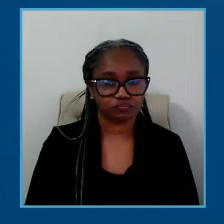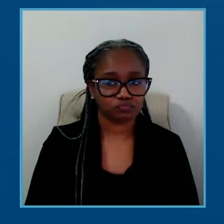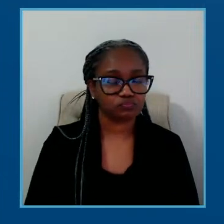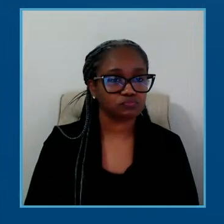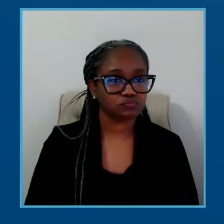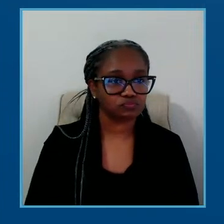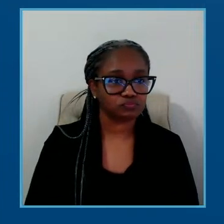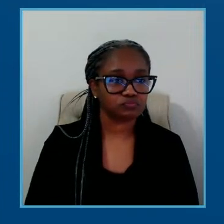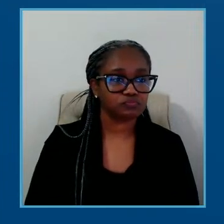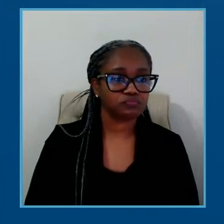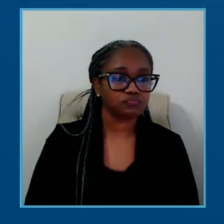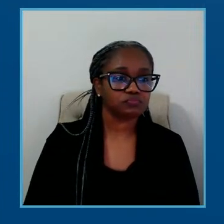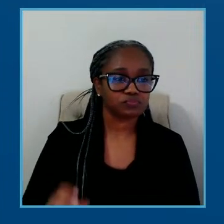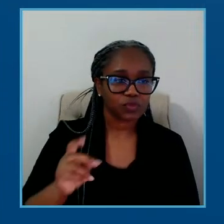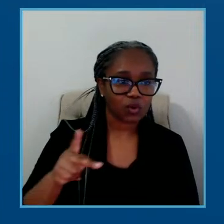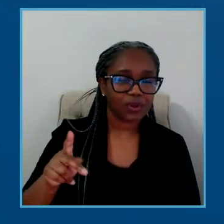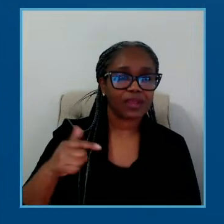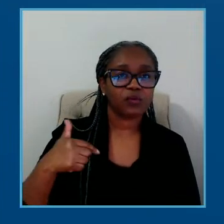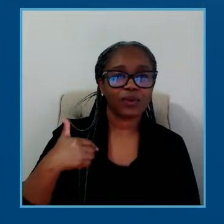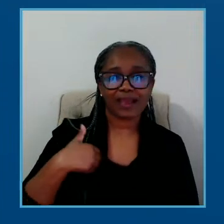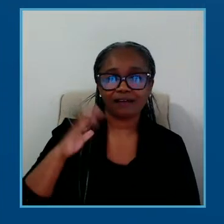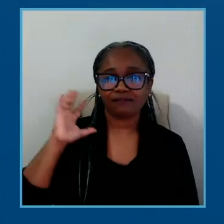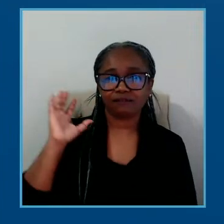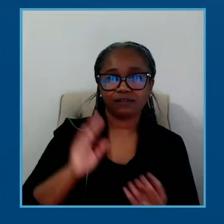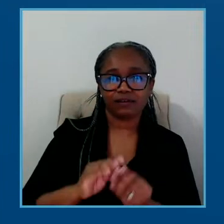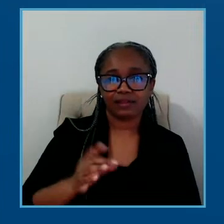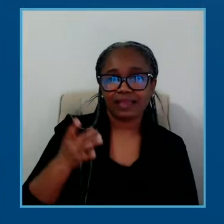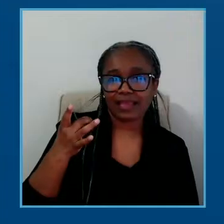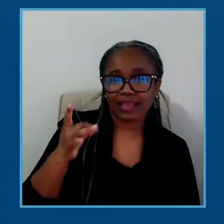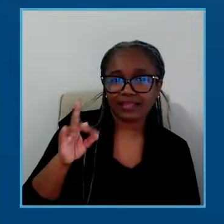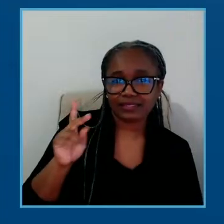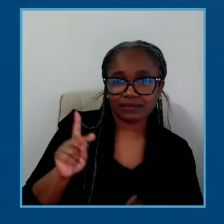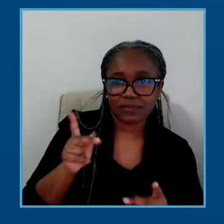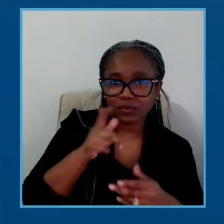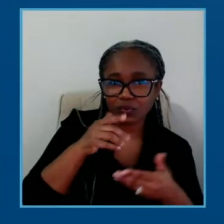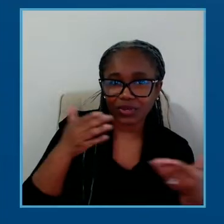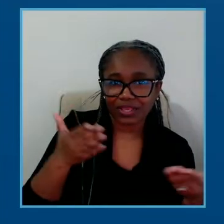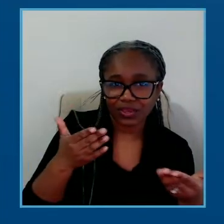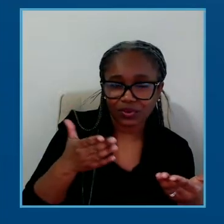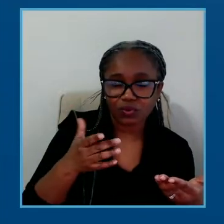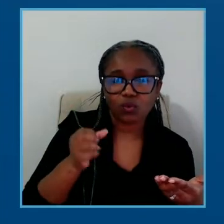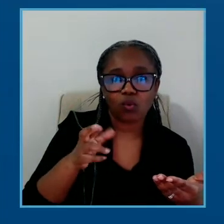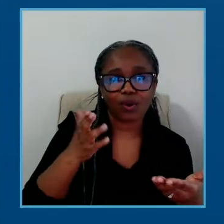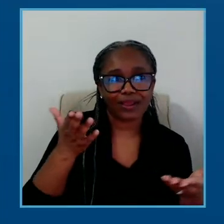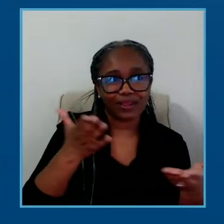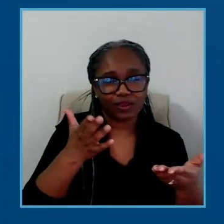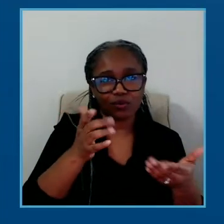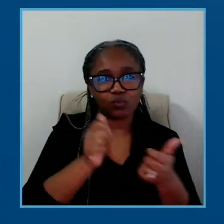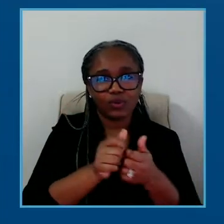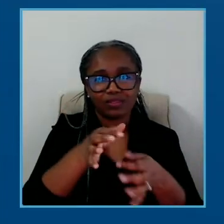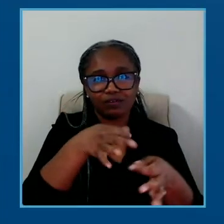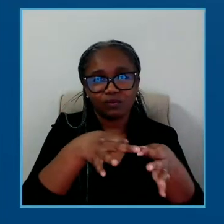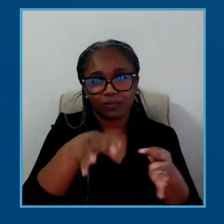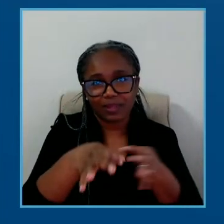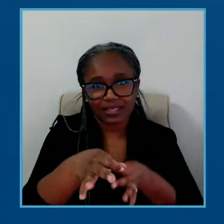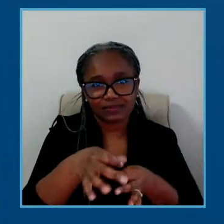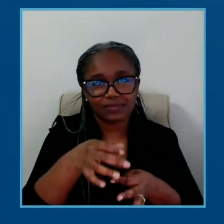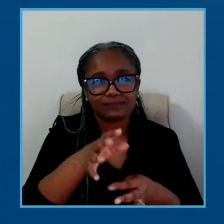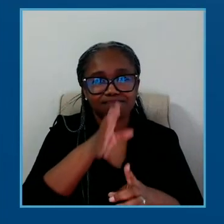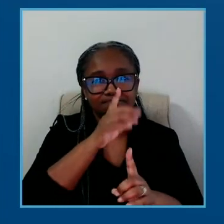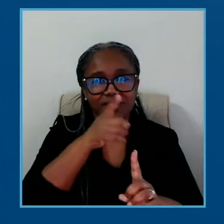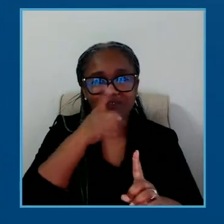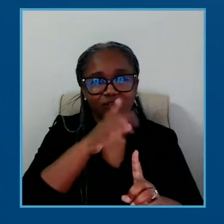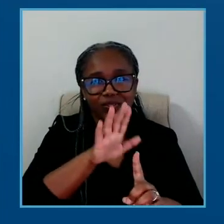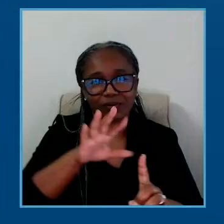You have 18 people present in person or by proxy, Mr. Chair, or Ms. Chair. Thank you,